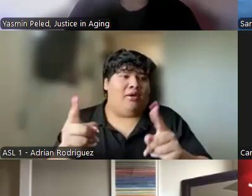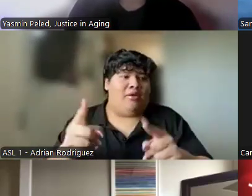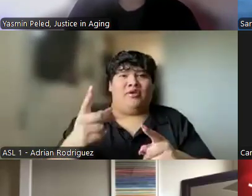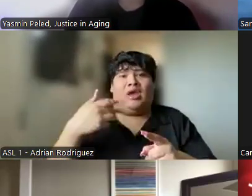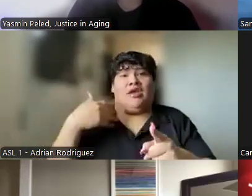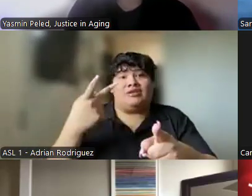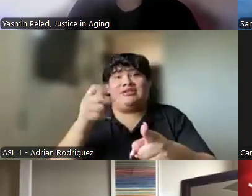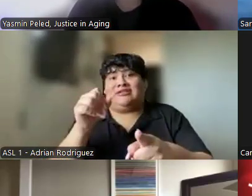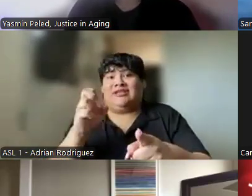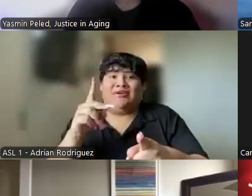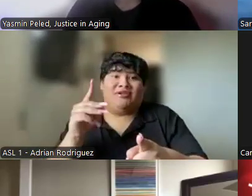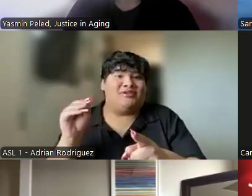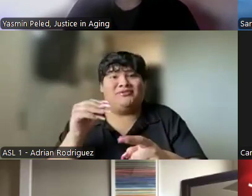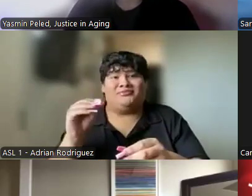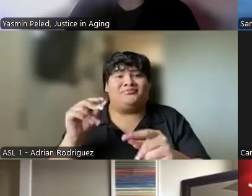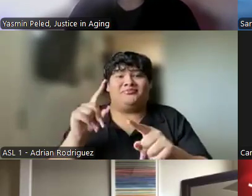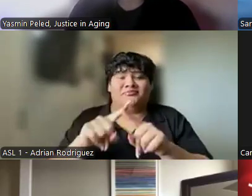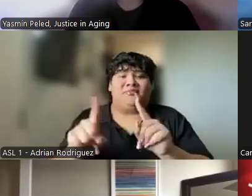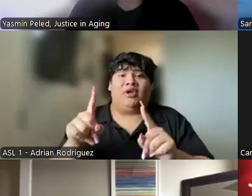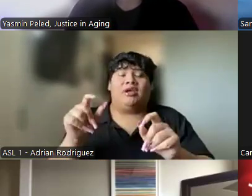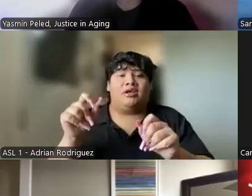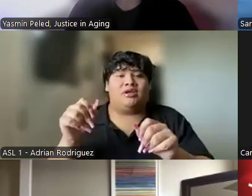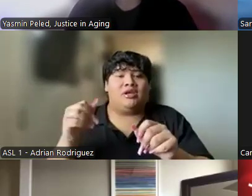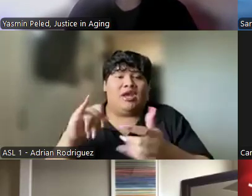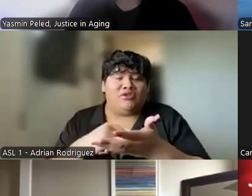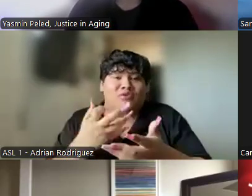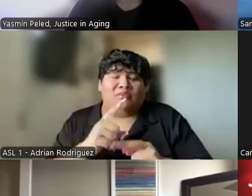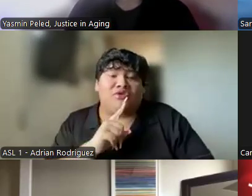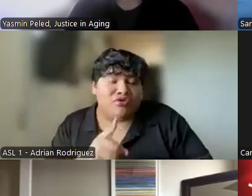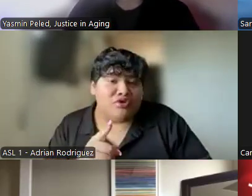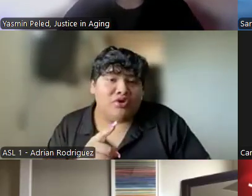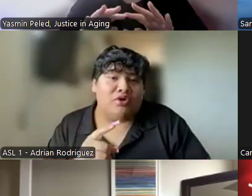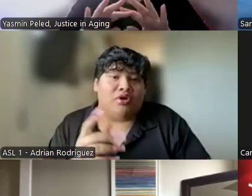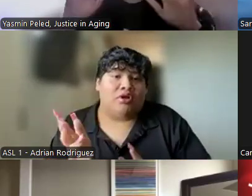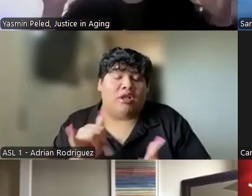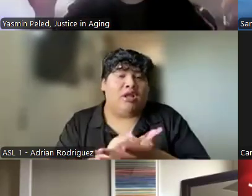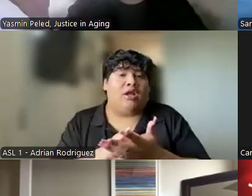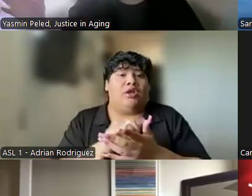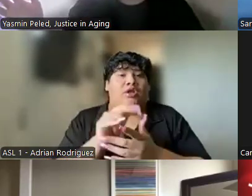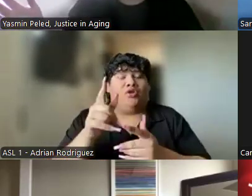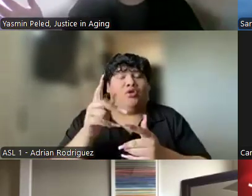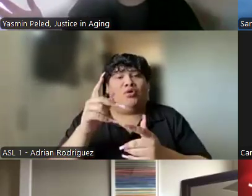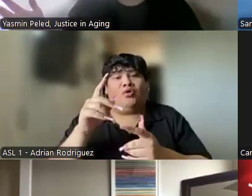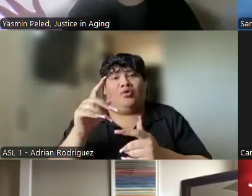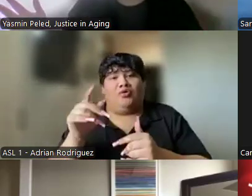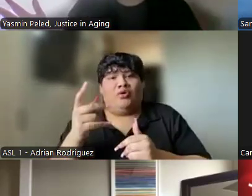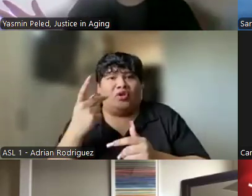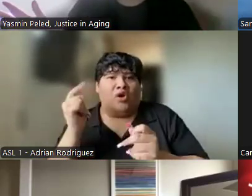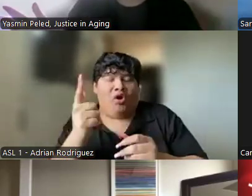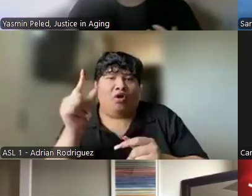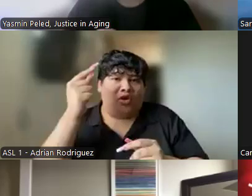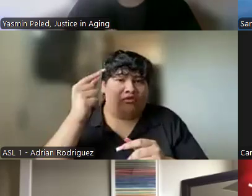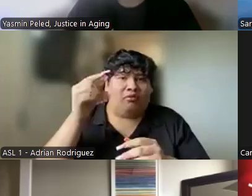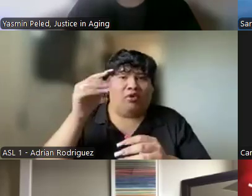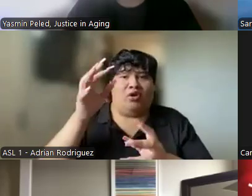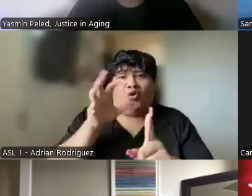you're not shaking your head, but just want to be sure that sort of that holistic, Oh, yeah. all of government approach